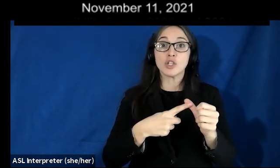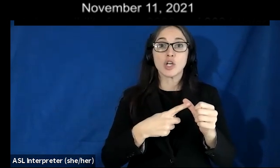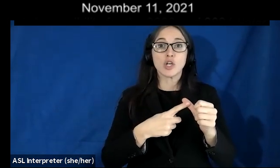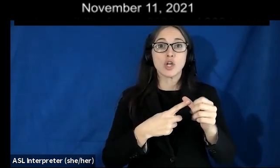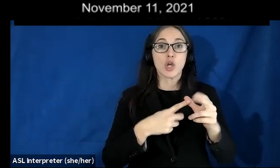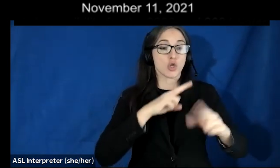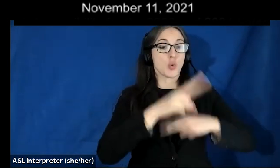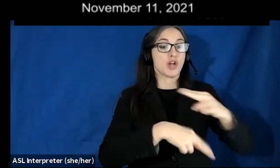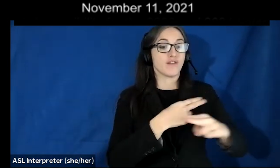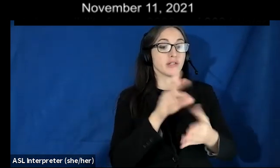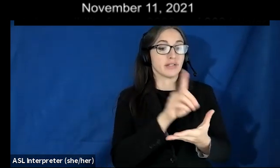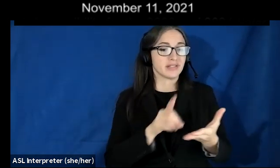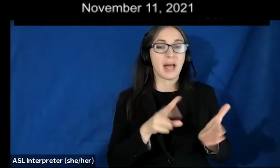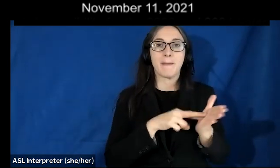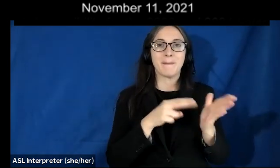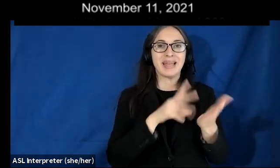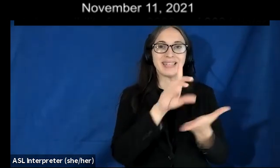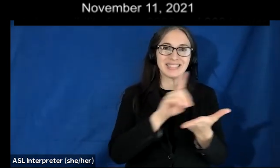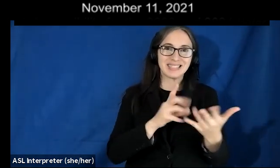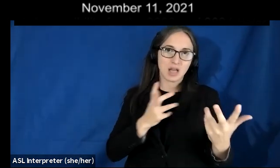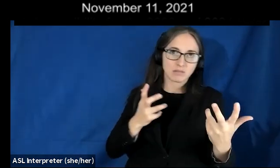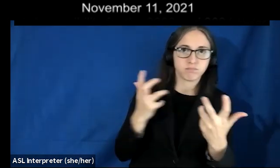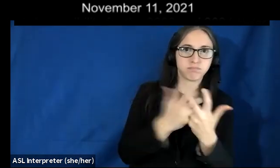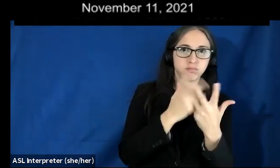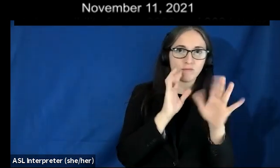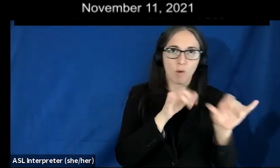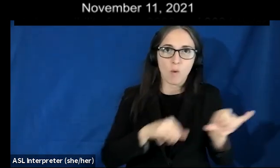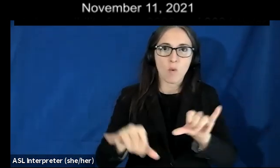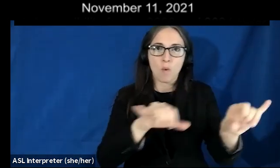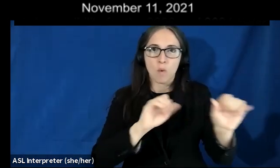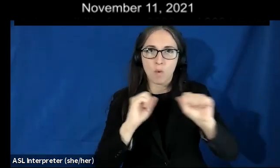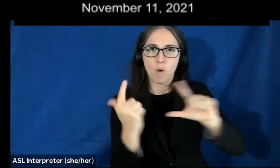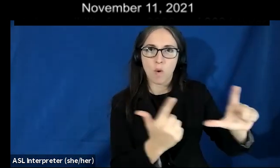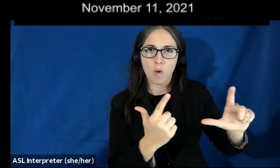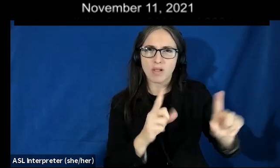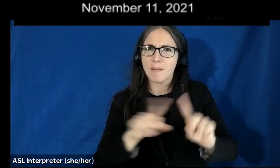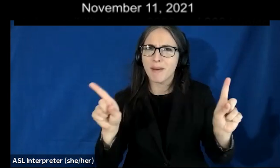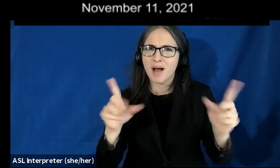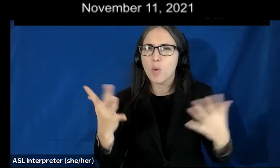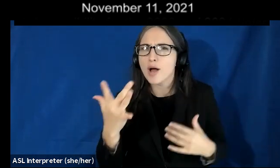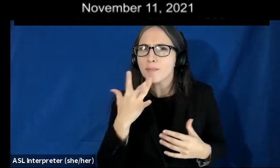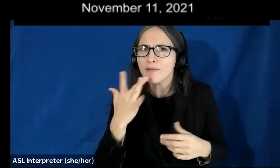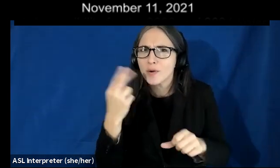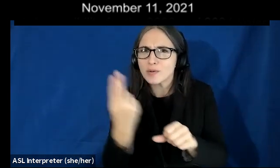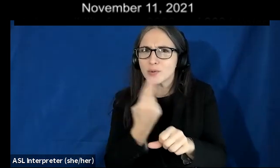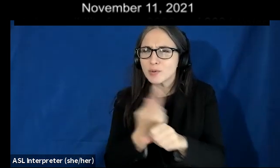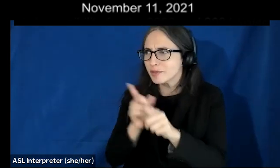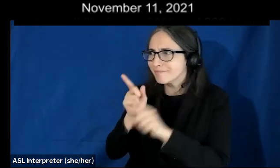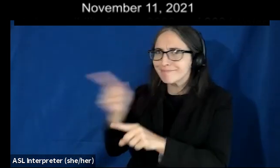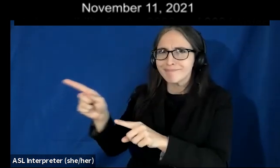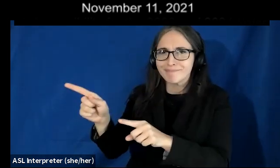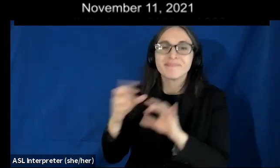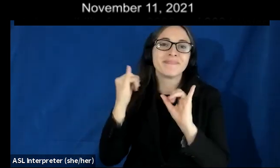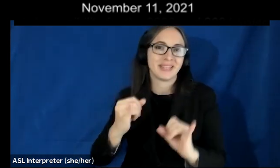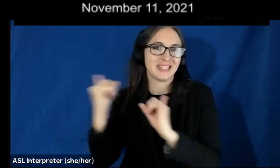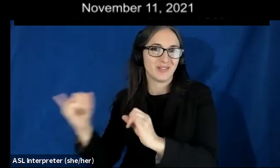everyone. But what do you prefer to use? This is individual design. And